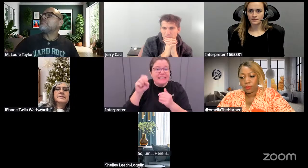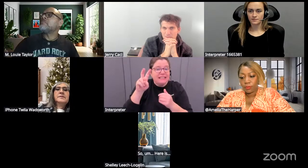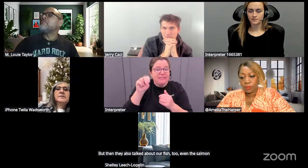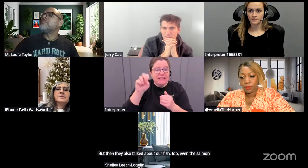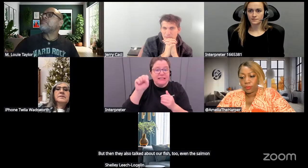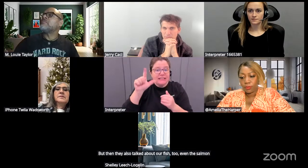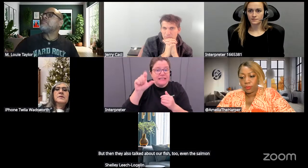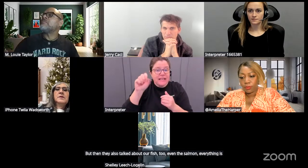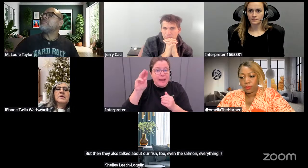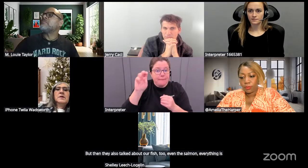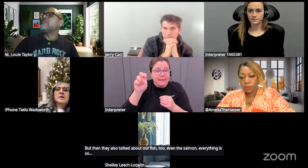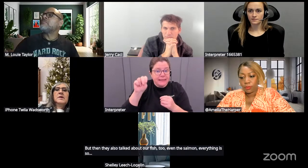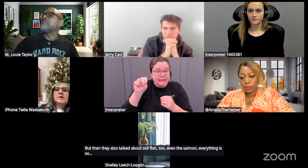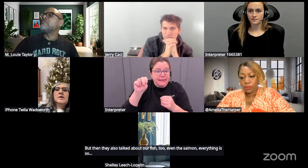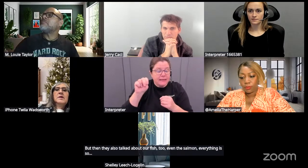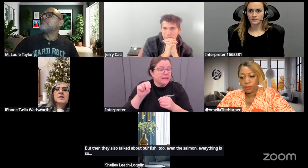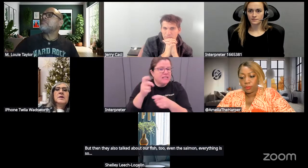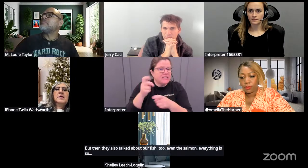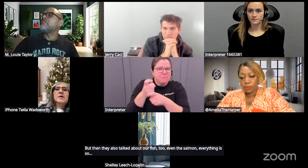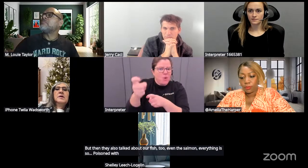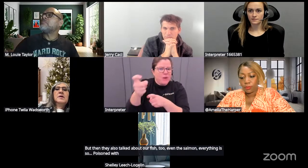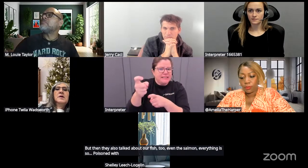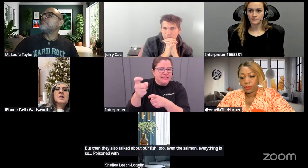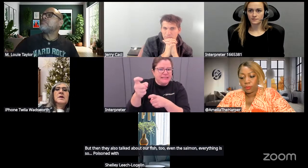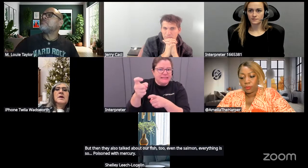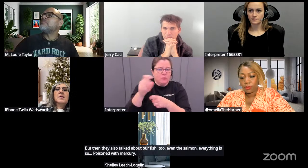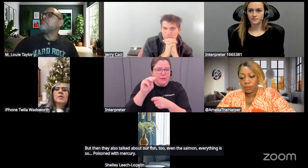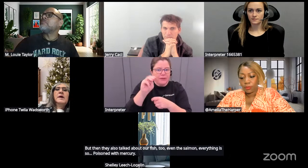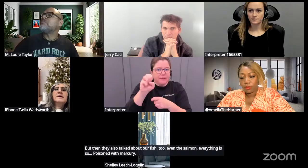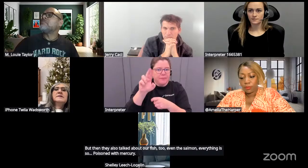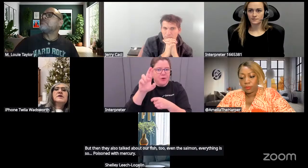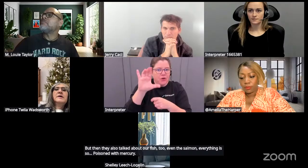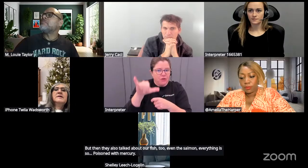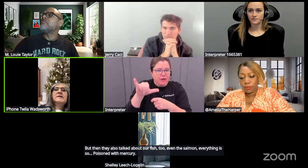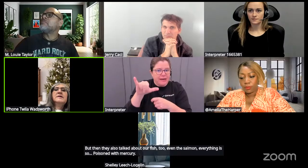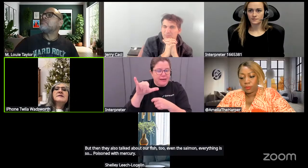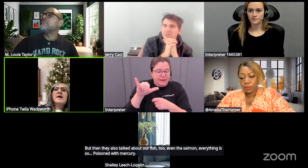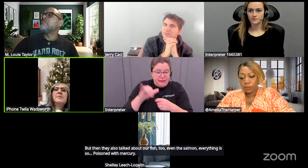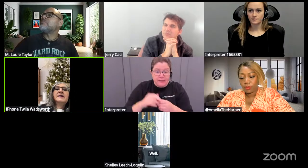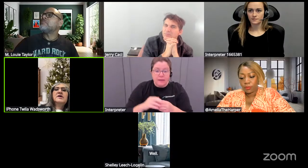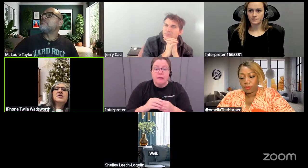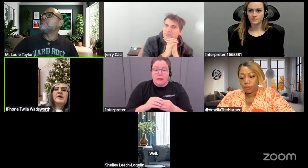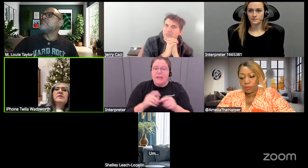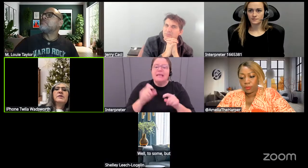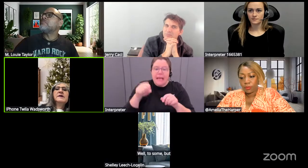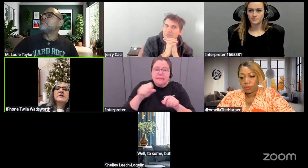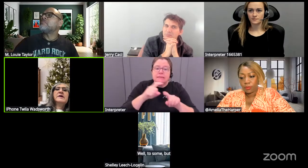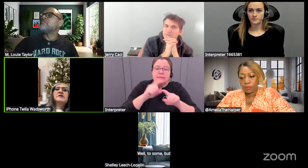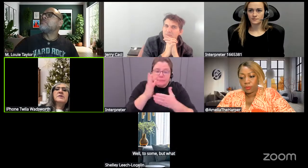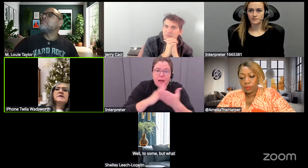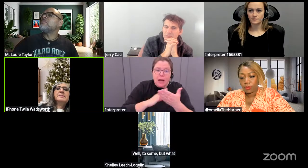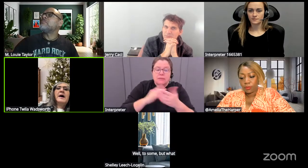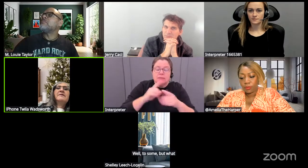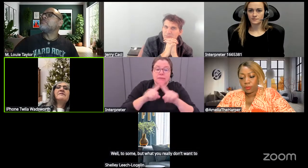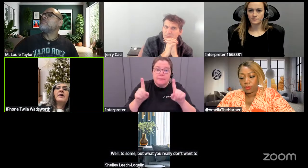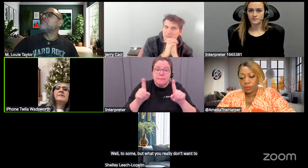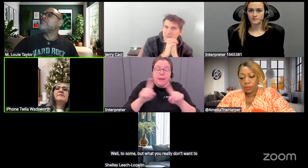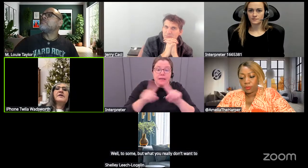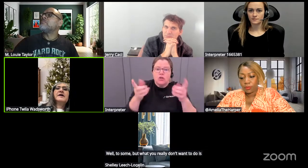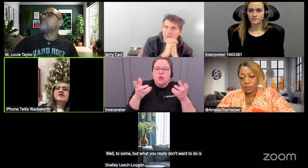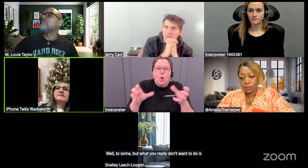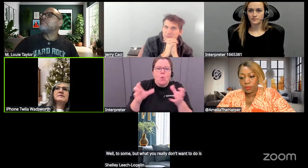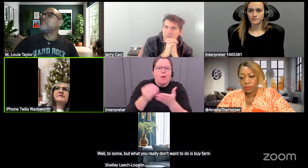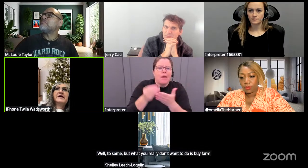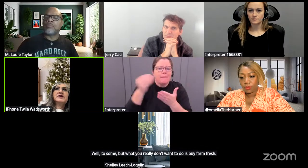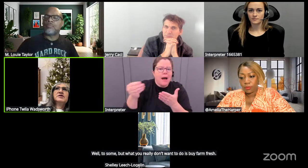is so poisoned with mercury. Well, Um, some, but what you really don't want to do is buy farm